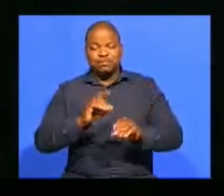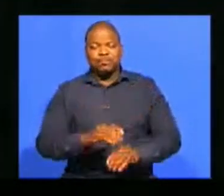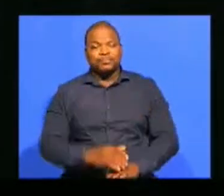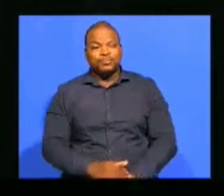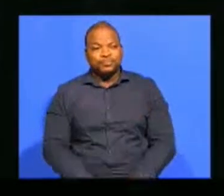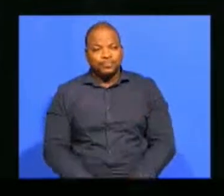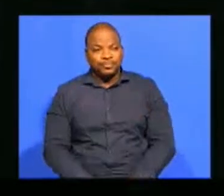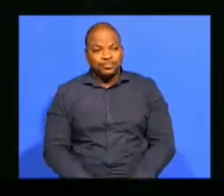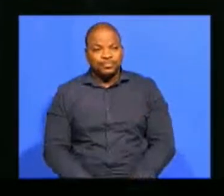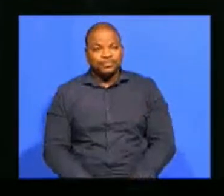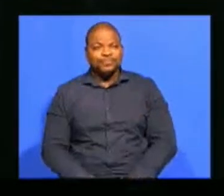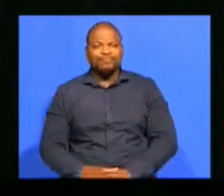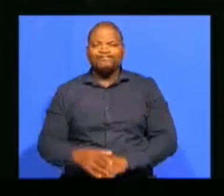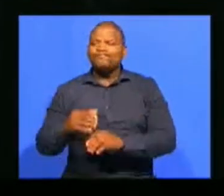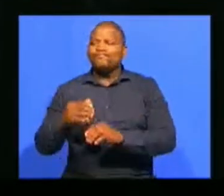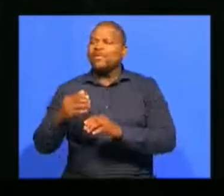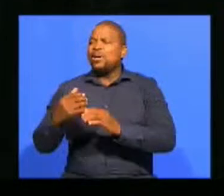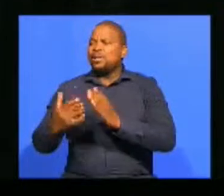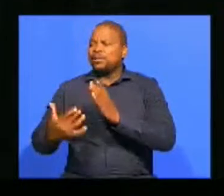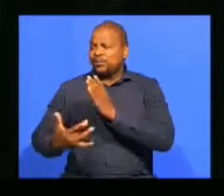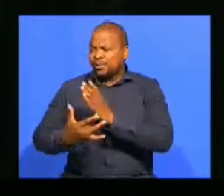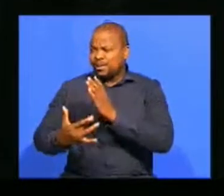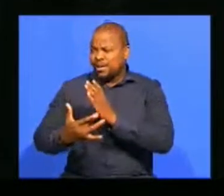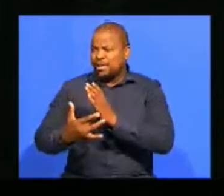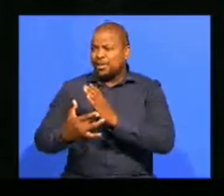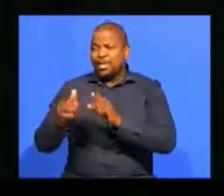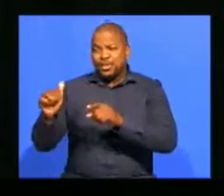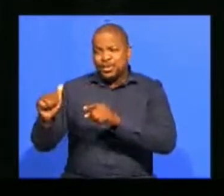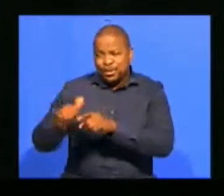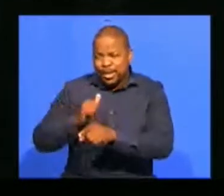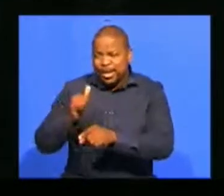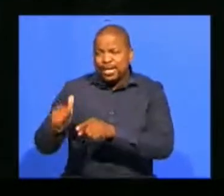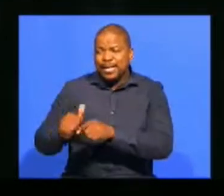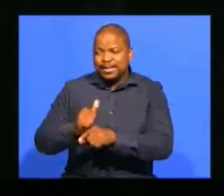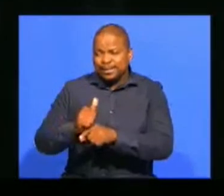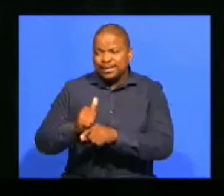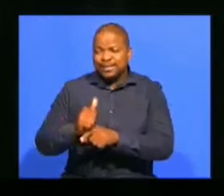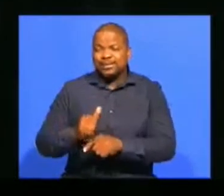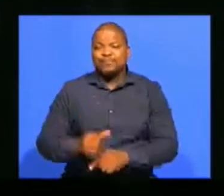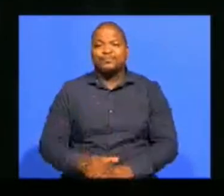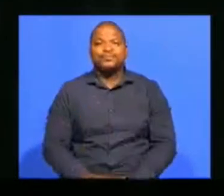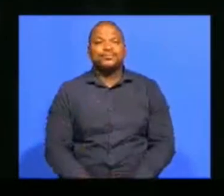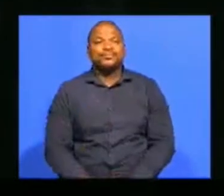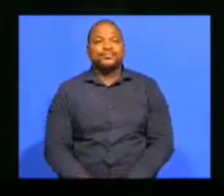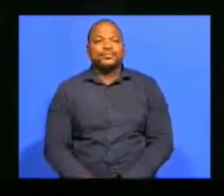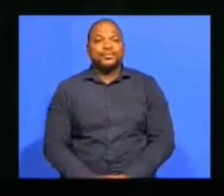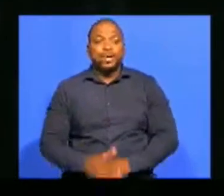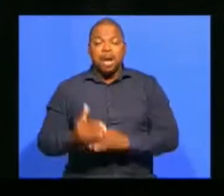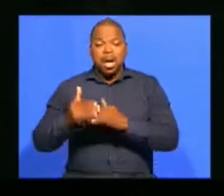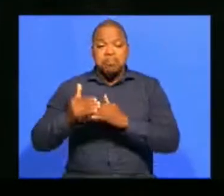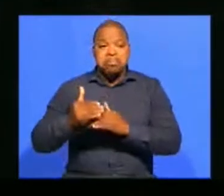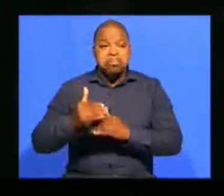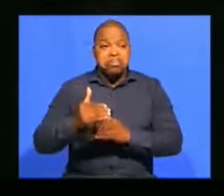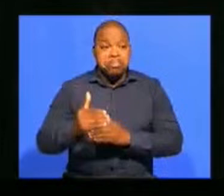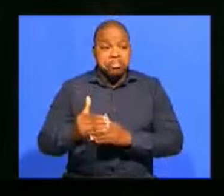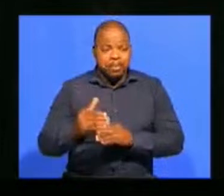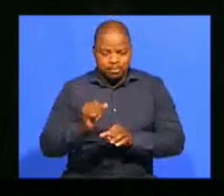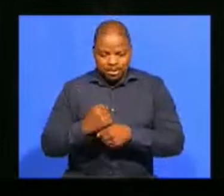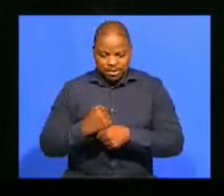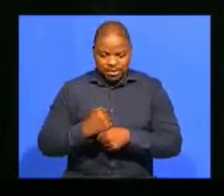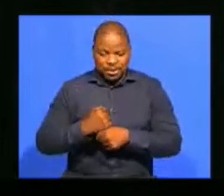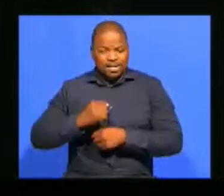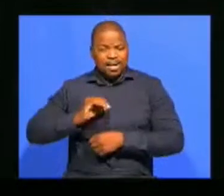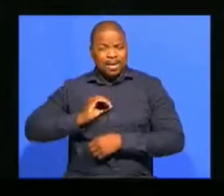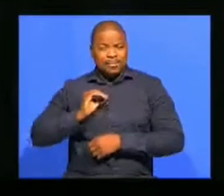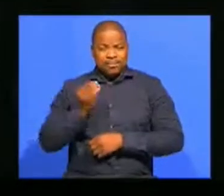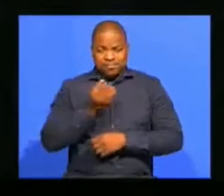and vocational technical training, to take forward